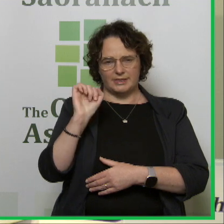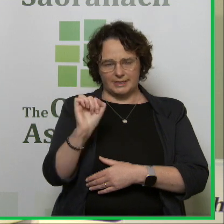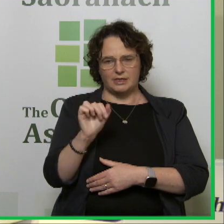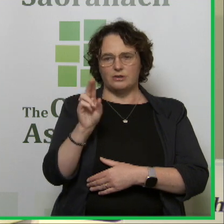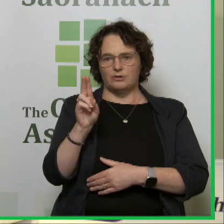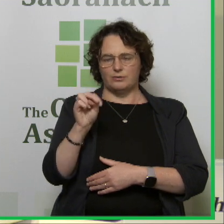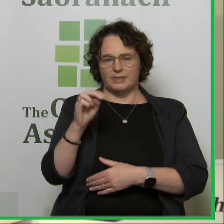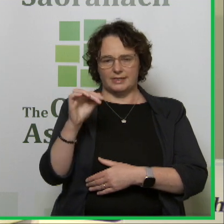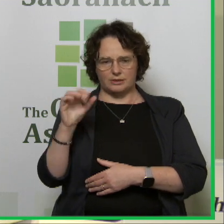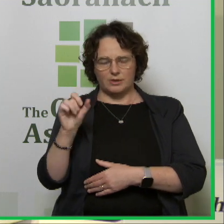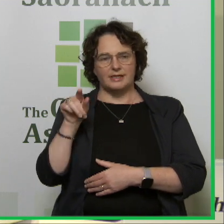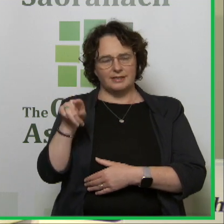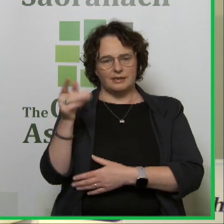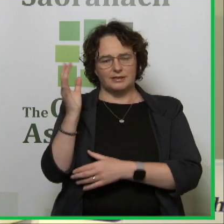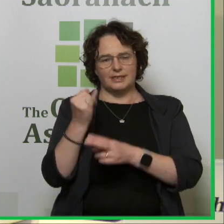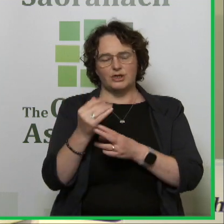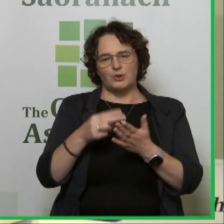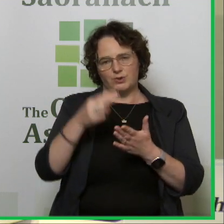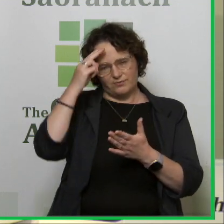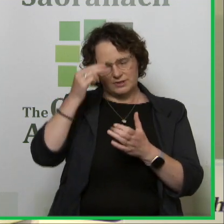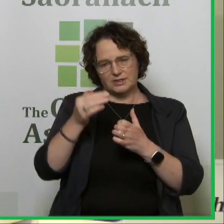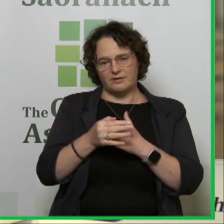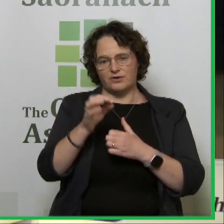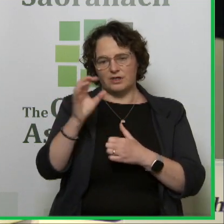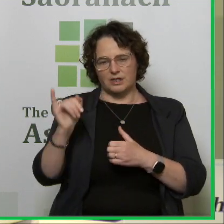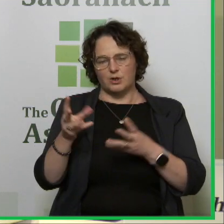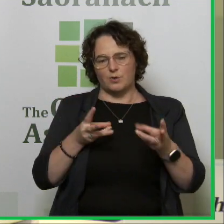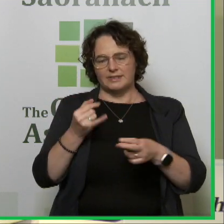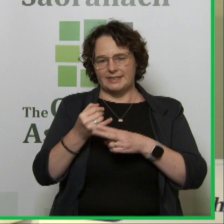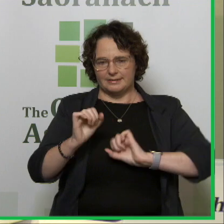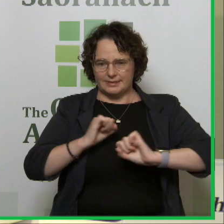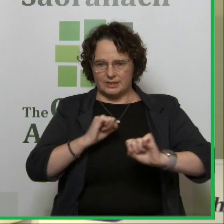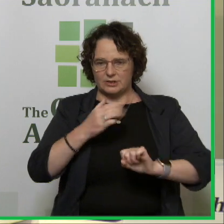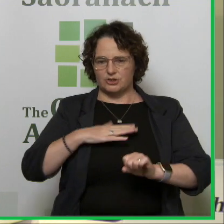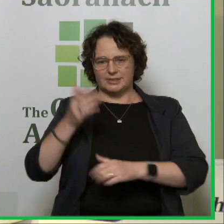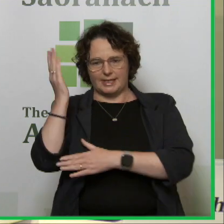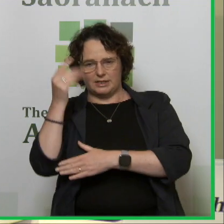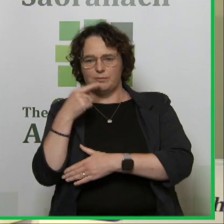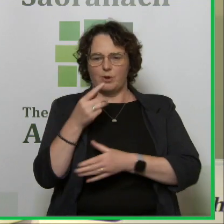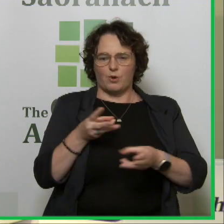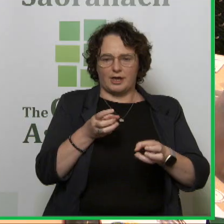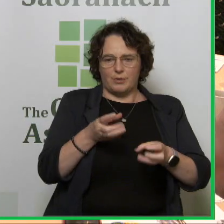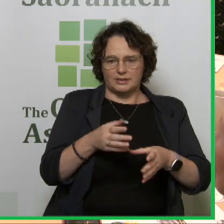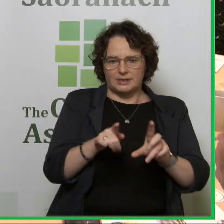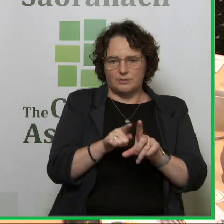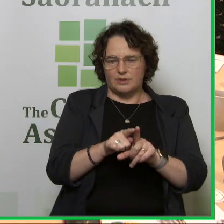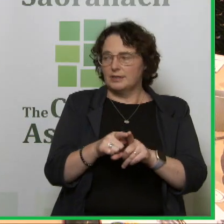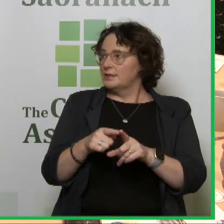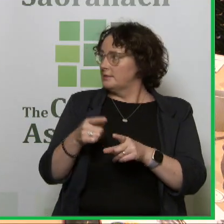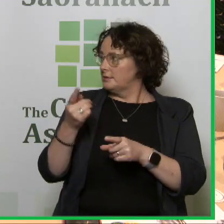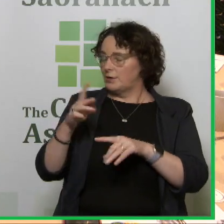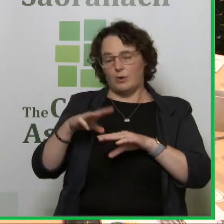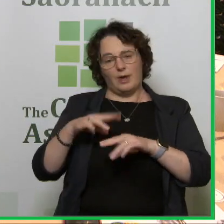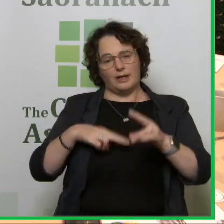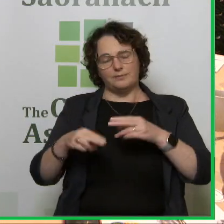Engagement in the University of Galway, and he's also a wide experience working within the services and not just as an academic. Pat, you're very welcome. Thank you very